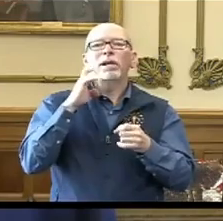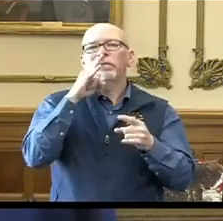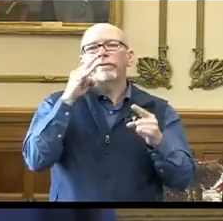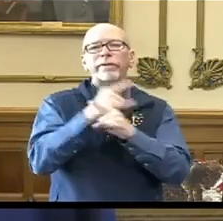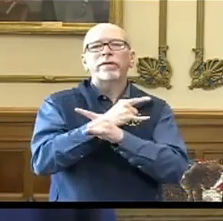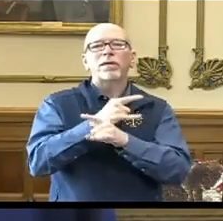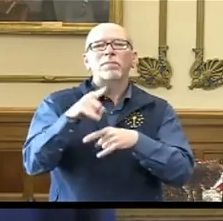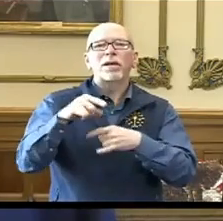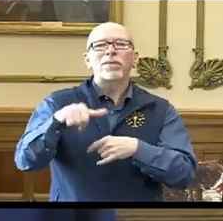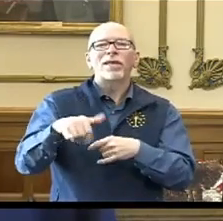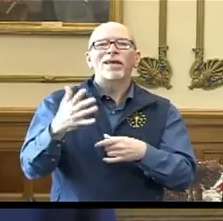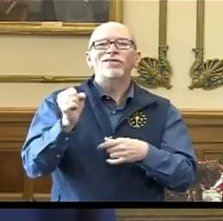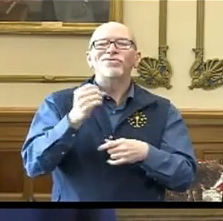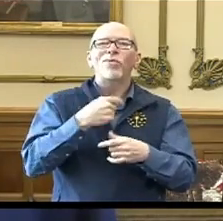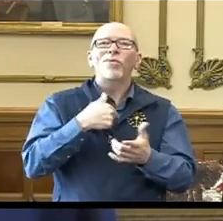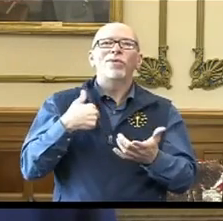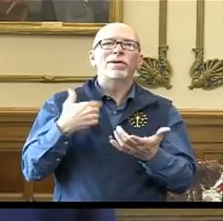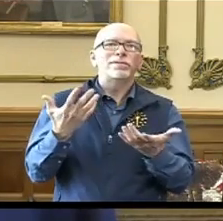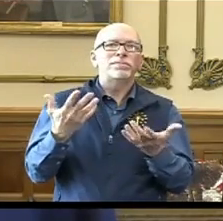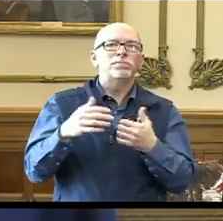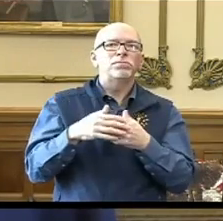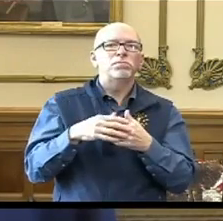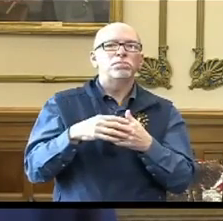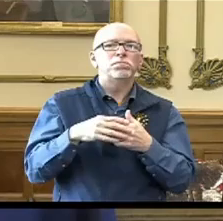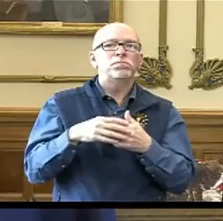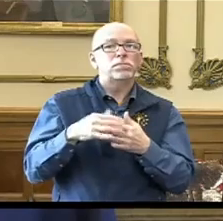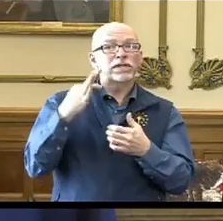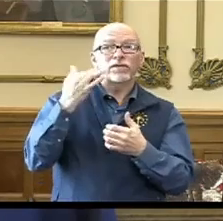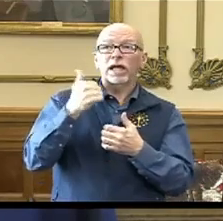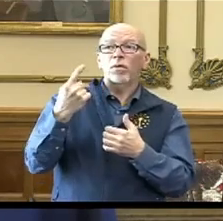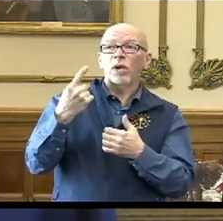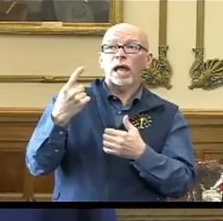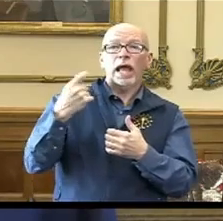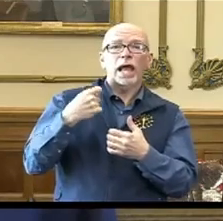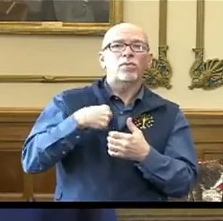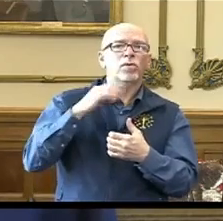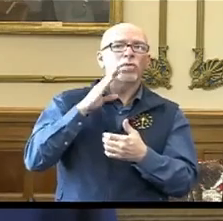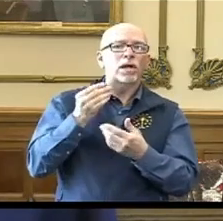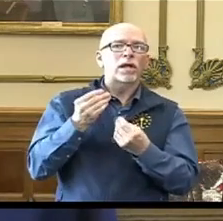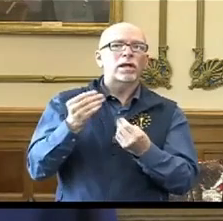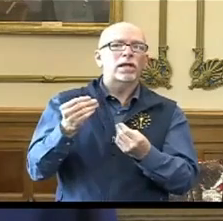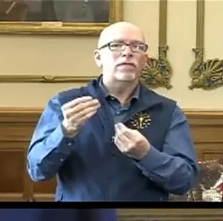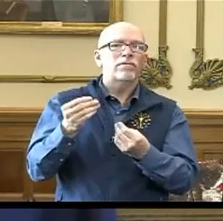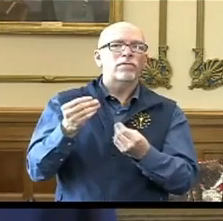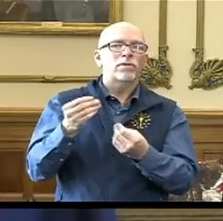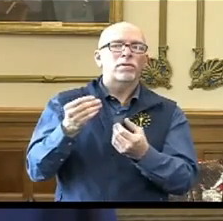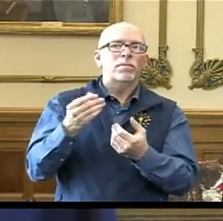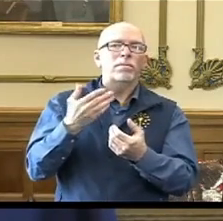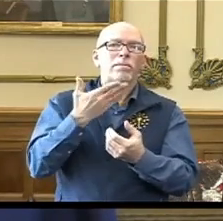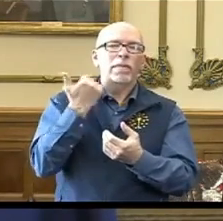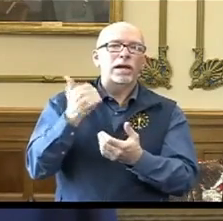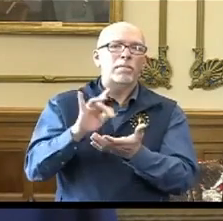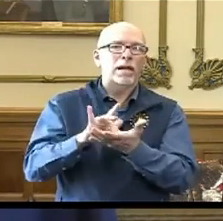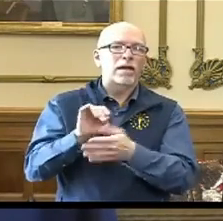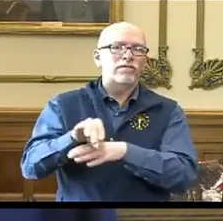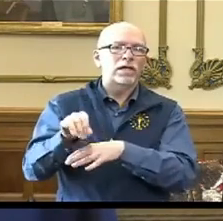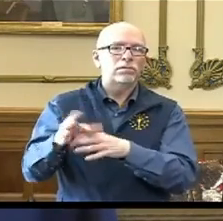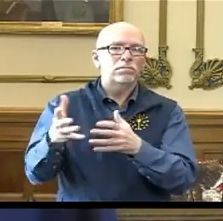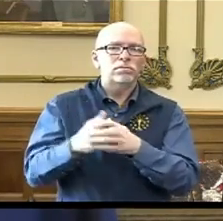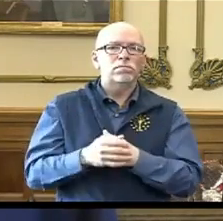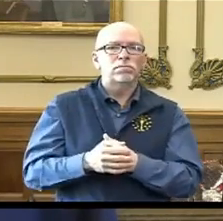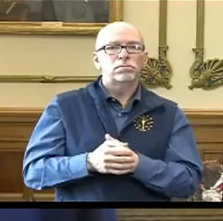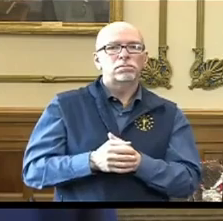about that, and so we would, if anyone asks, we will give them sound medical counsel.